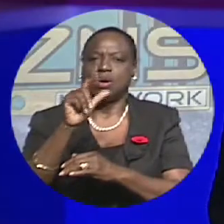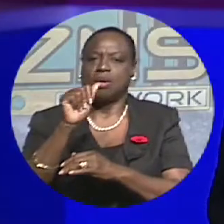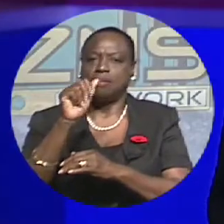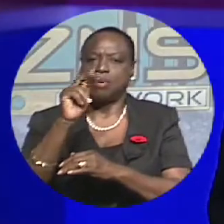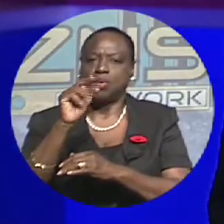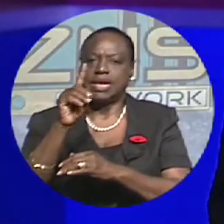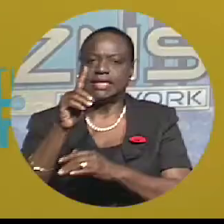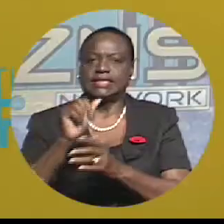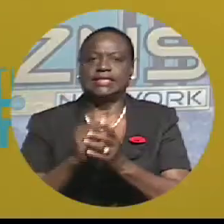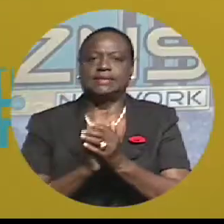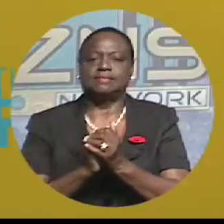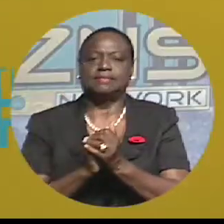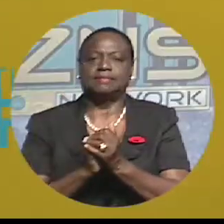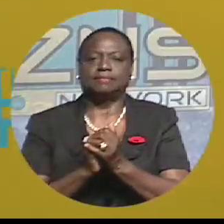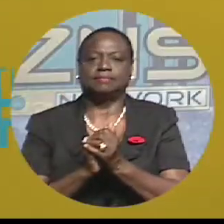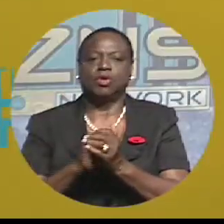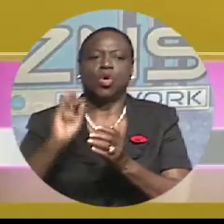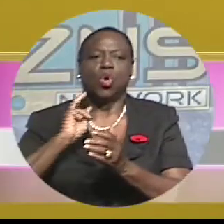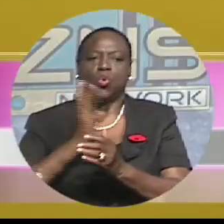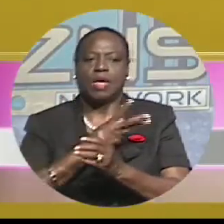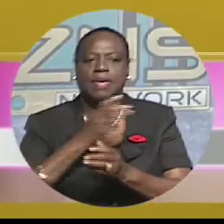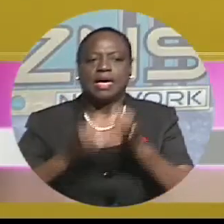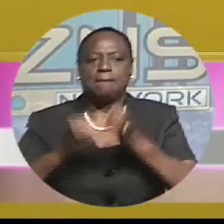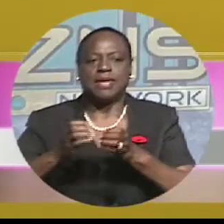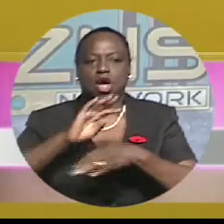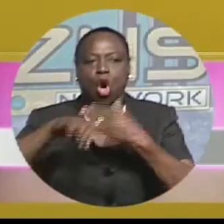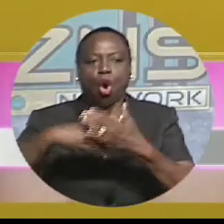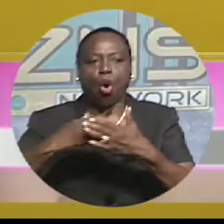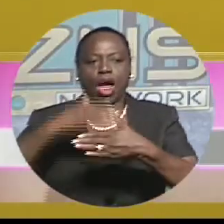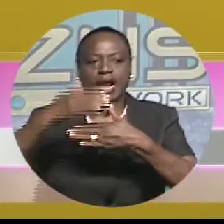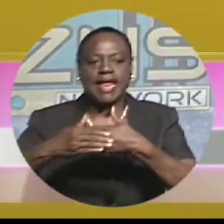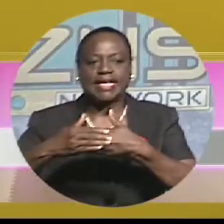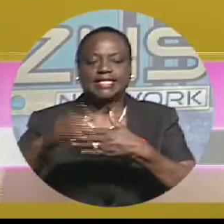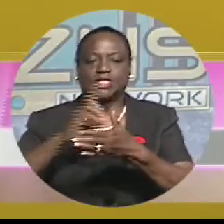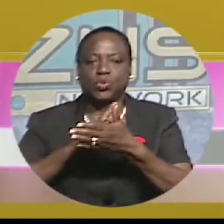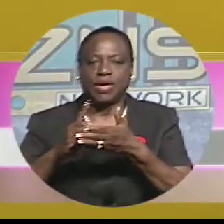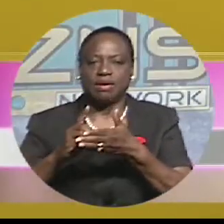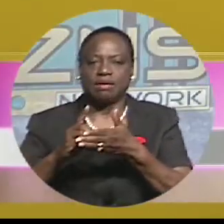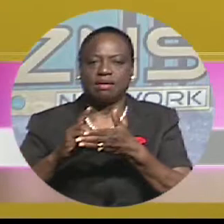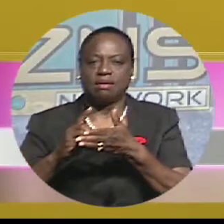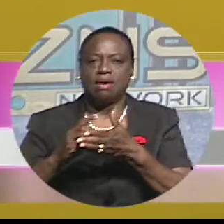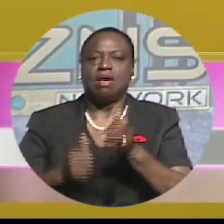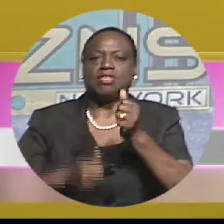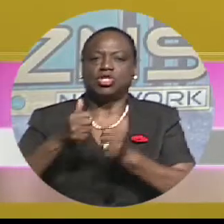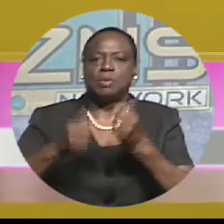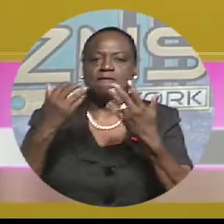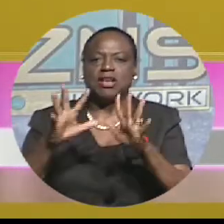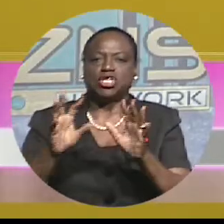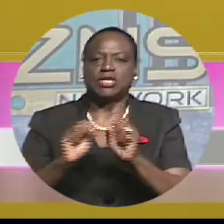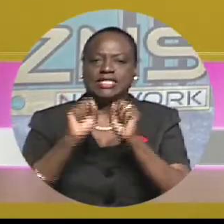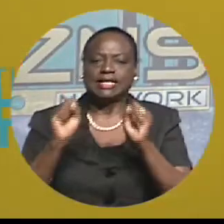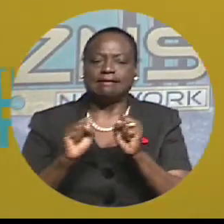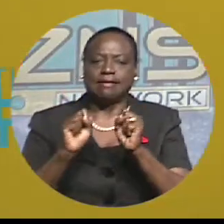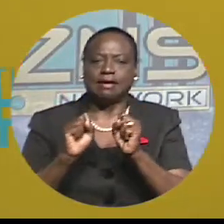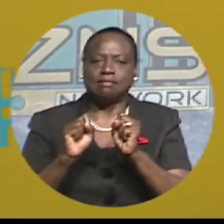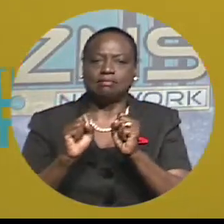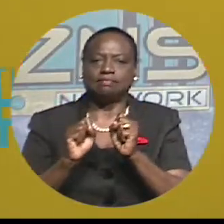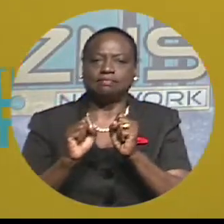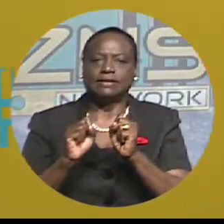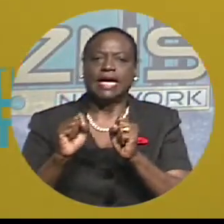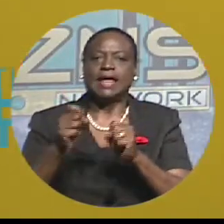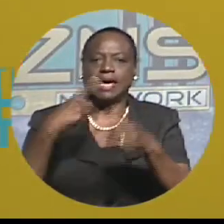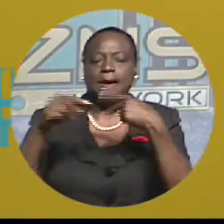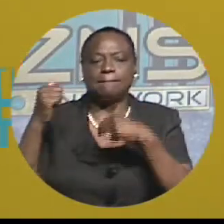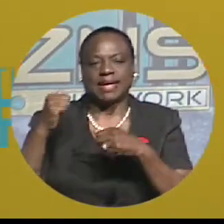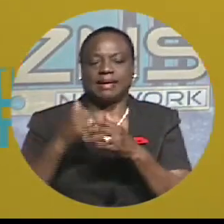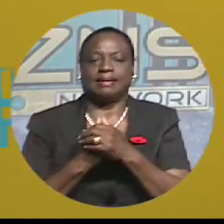cut out. They'll be competing all of next week. The tournament, I think, will end on Saturday, a week Saturday, and then they